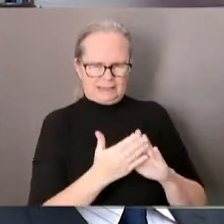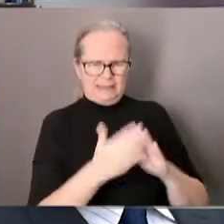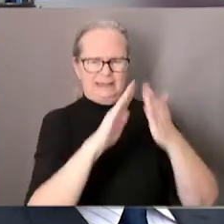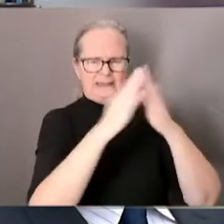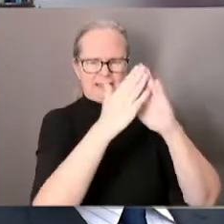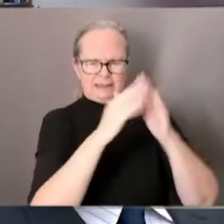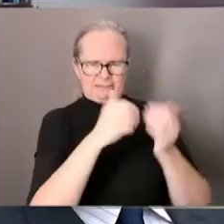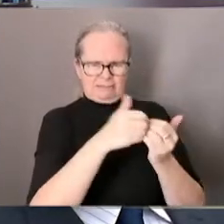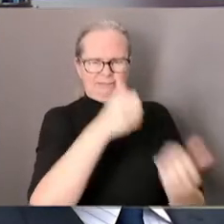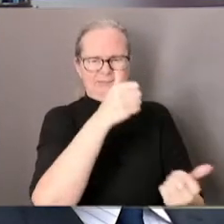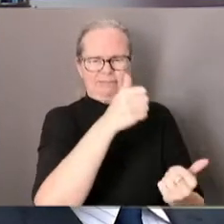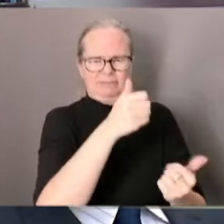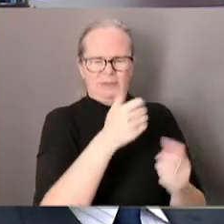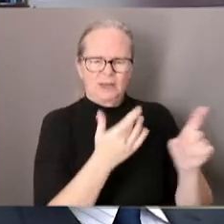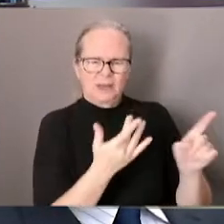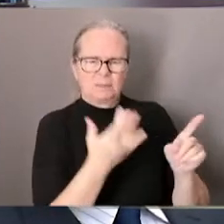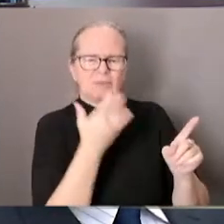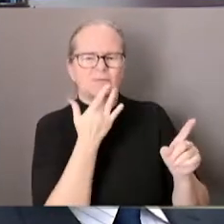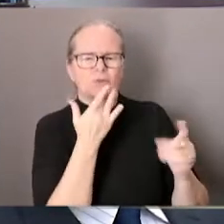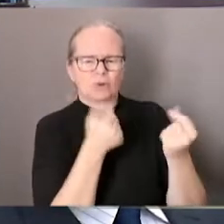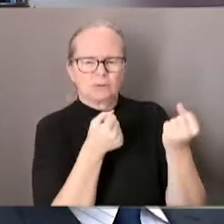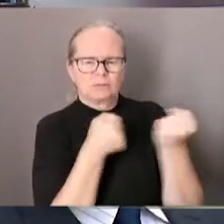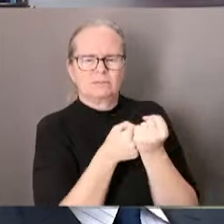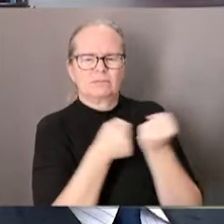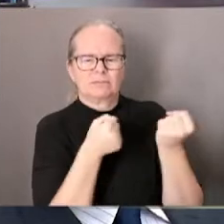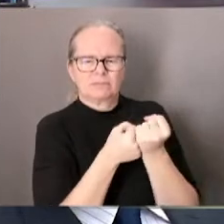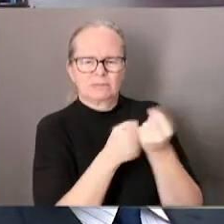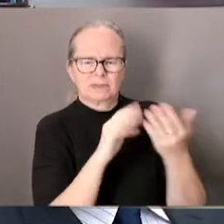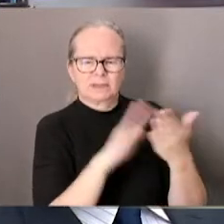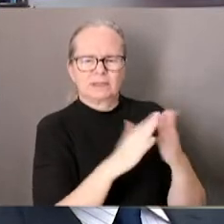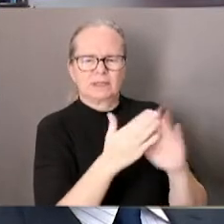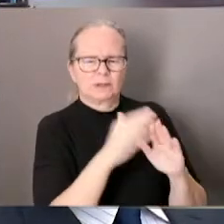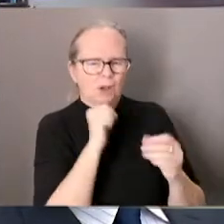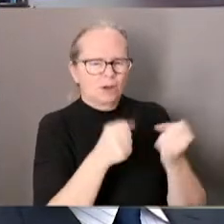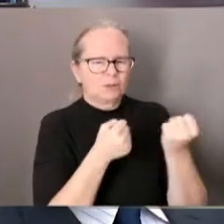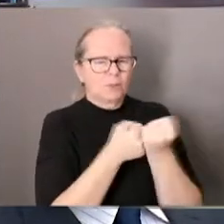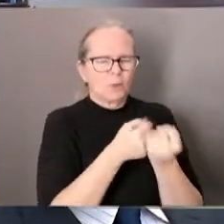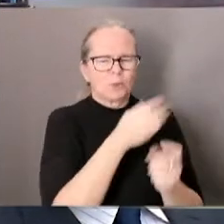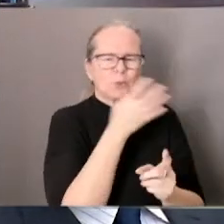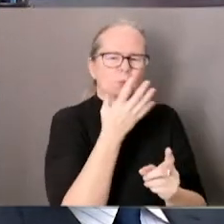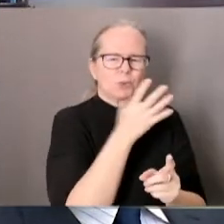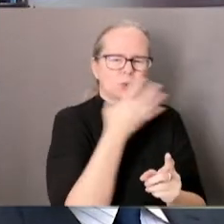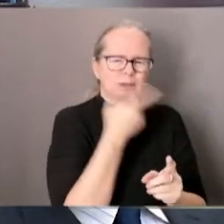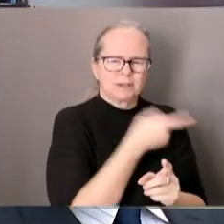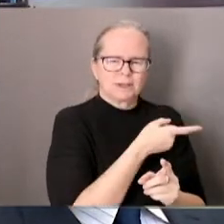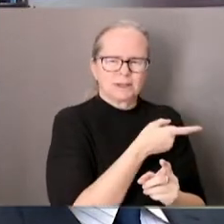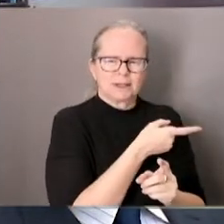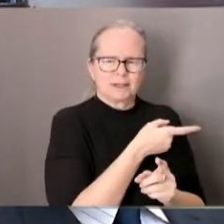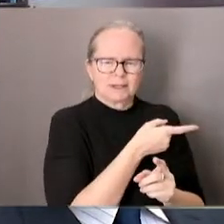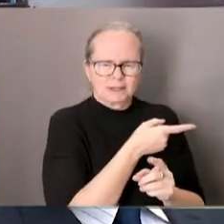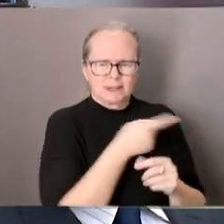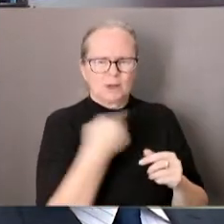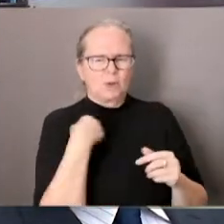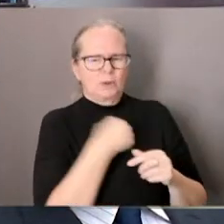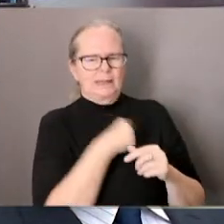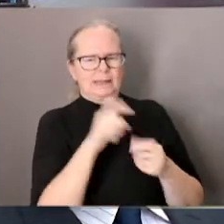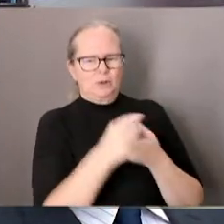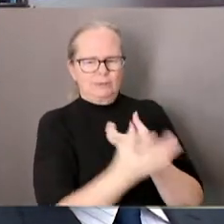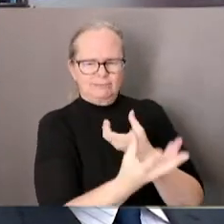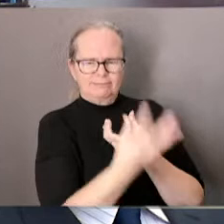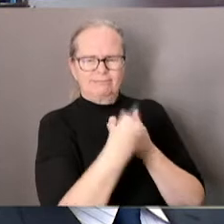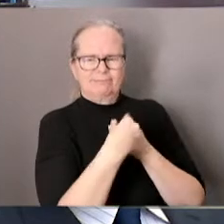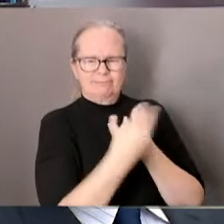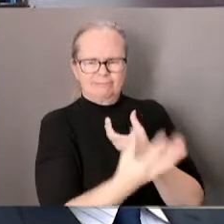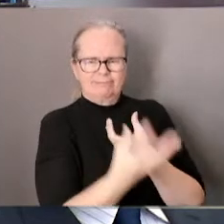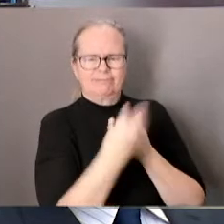outside of their immediate circle and given the importance of including the input of people impacted by government policies to the same